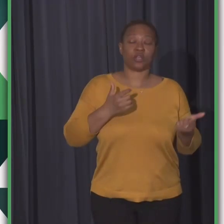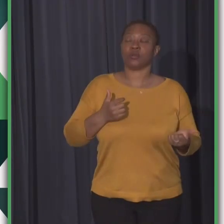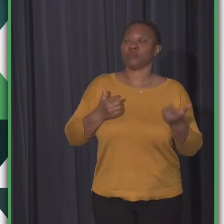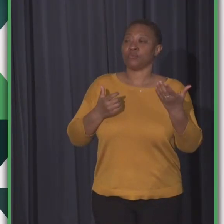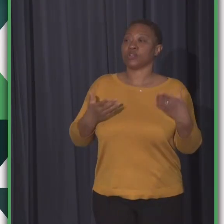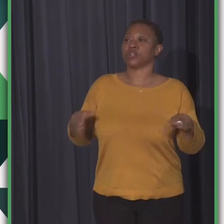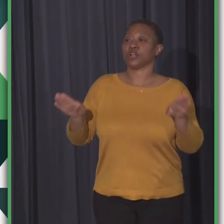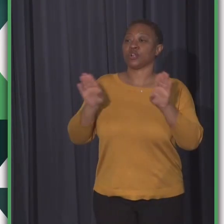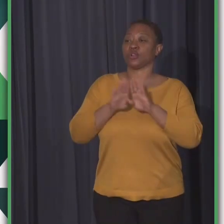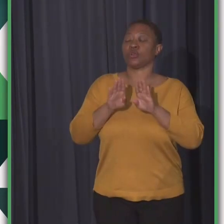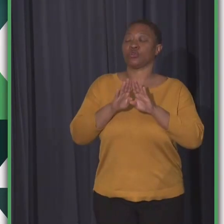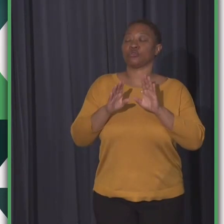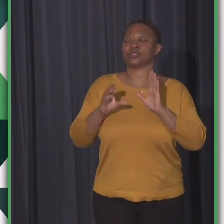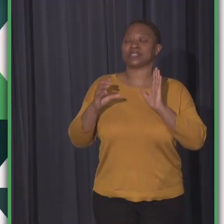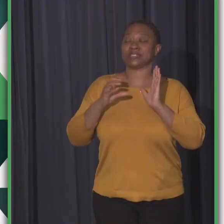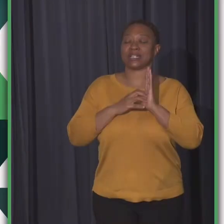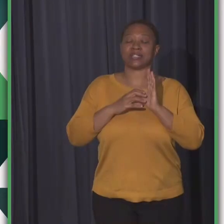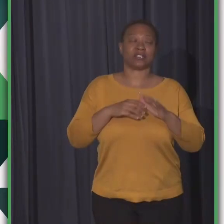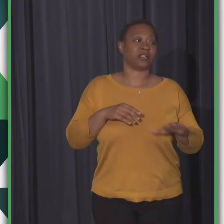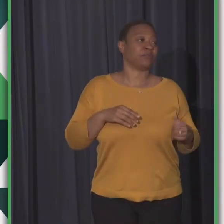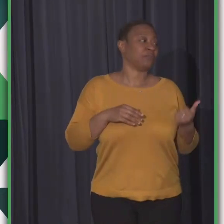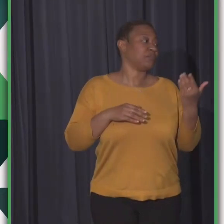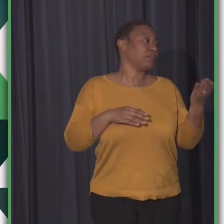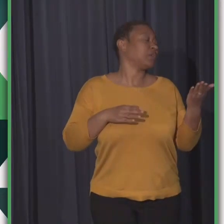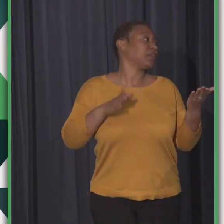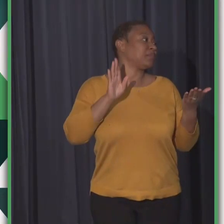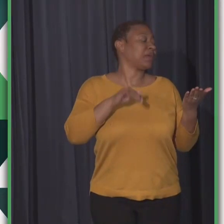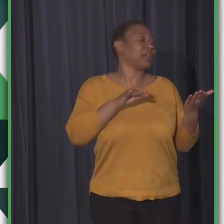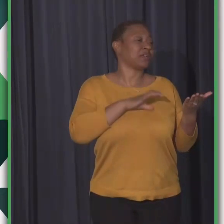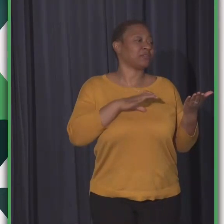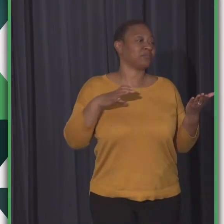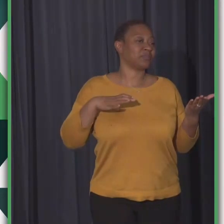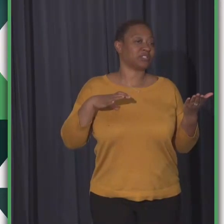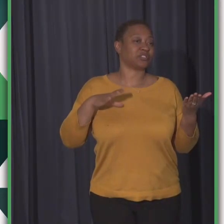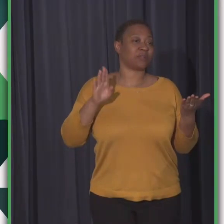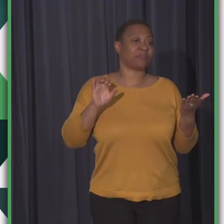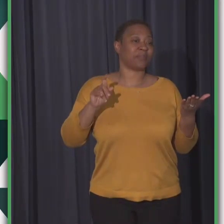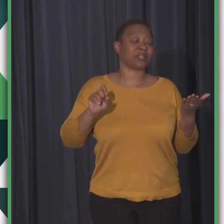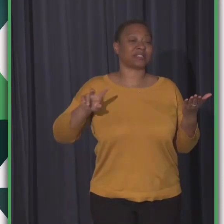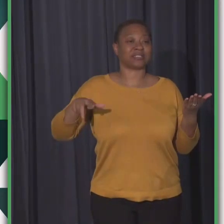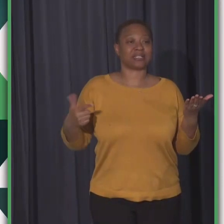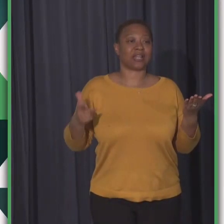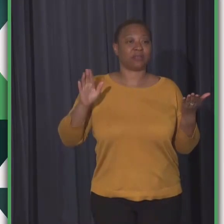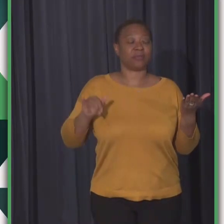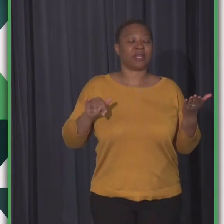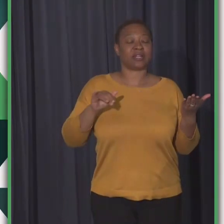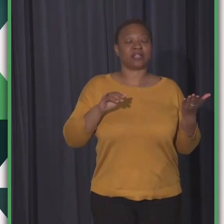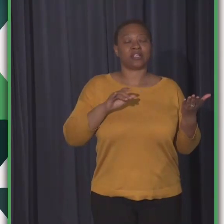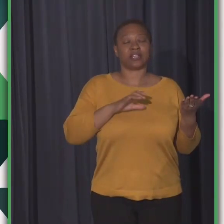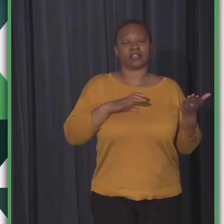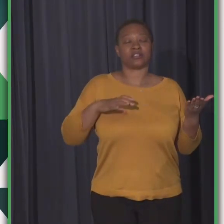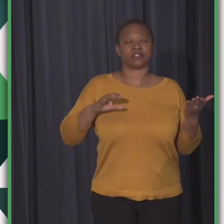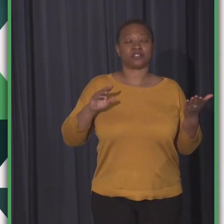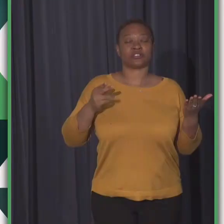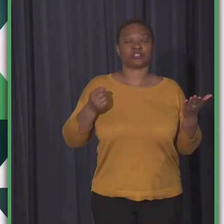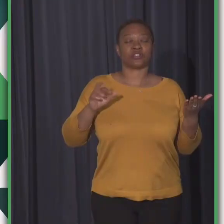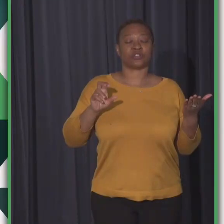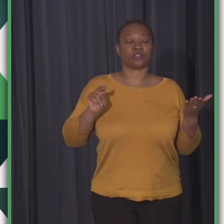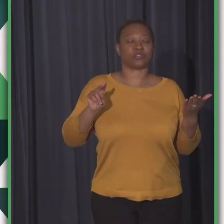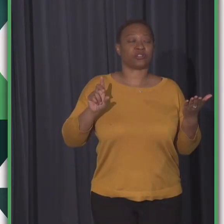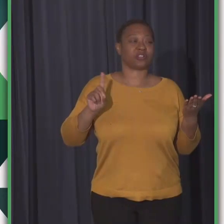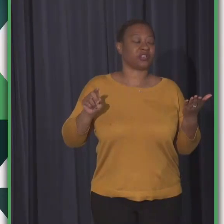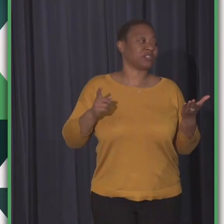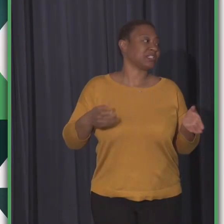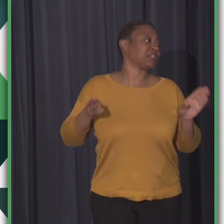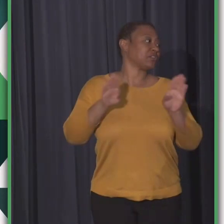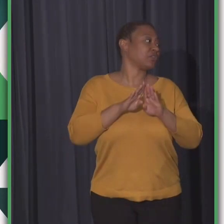into closed session. Motion made by Commissioner Banks. Second. Second by Commissioner Hernandez. I move that we go